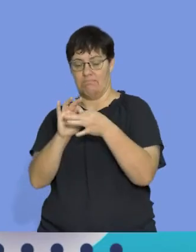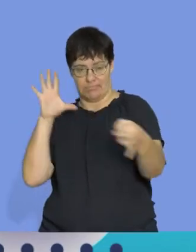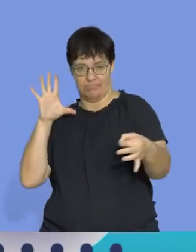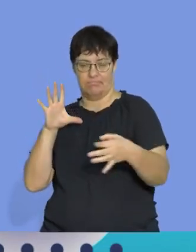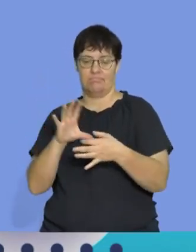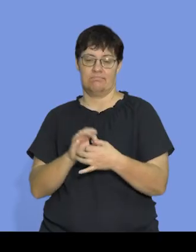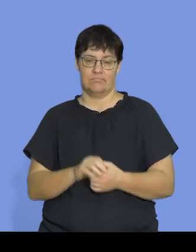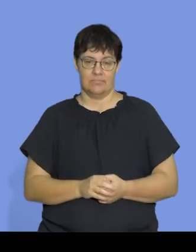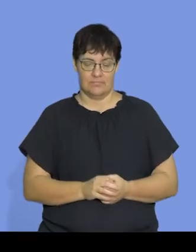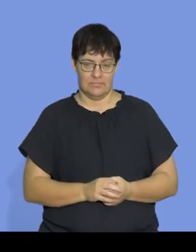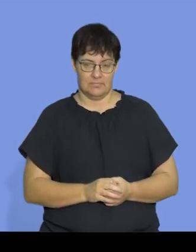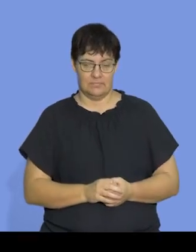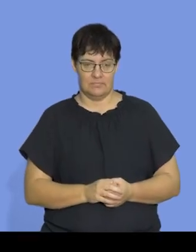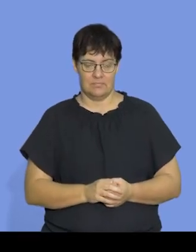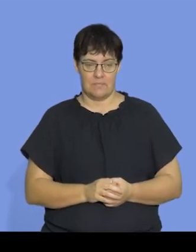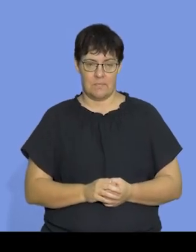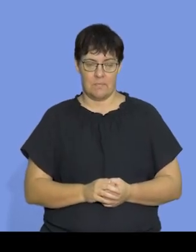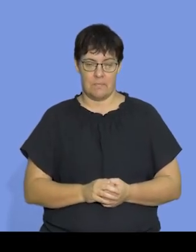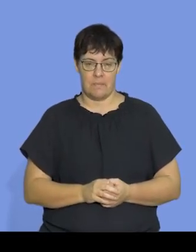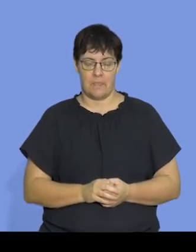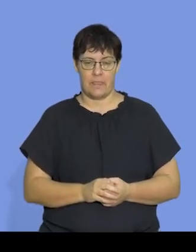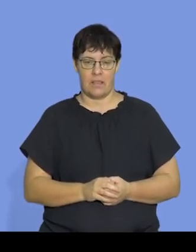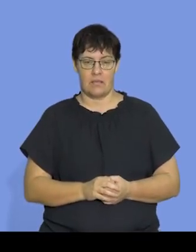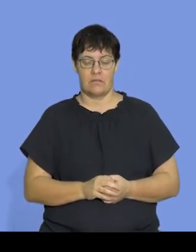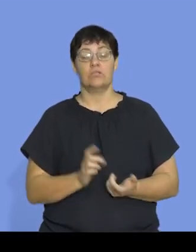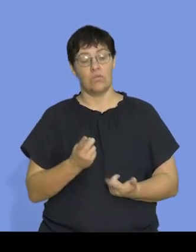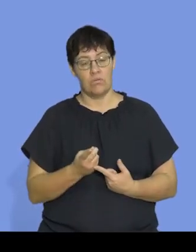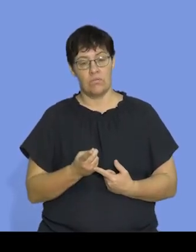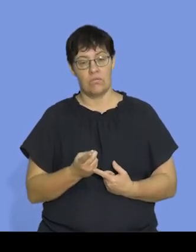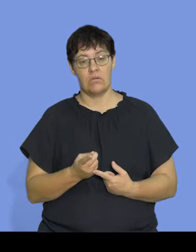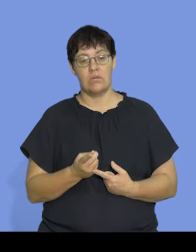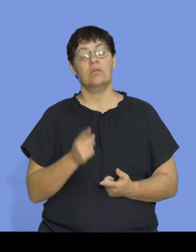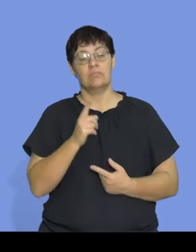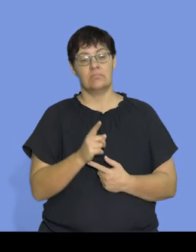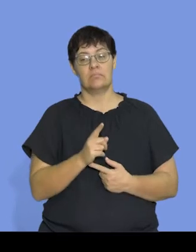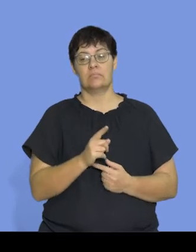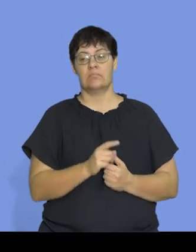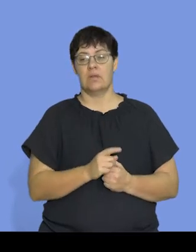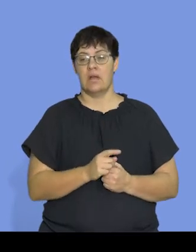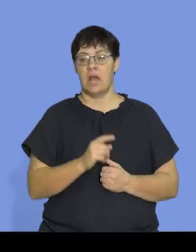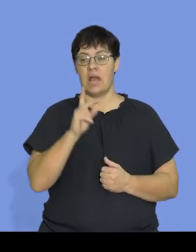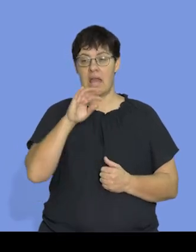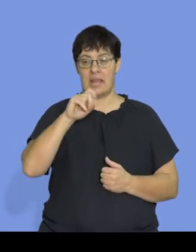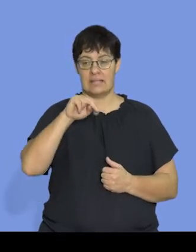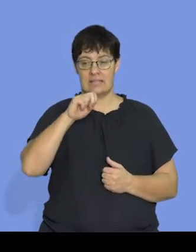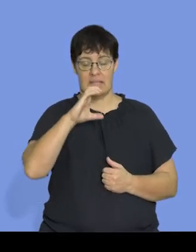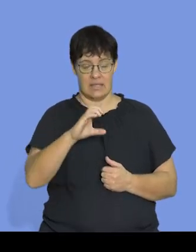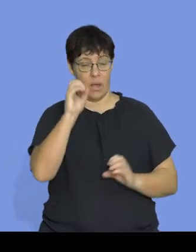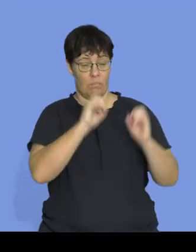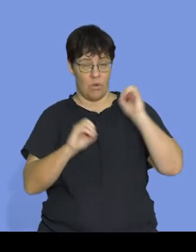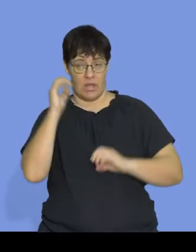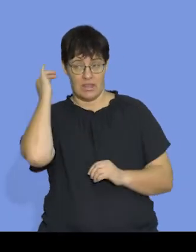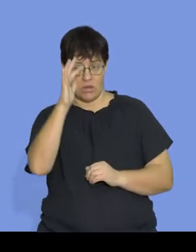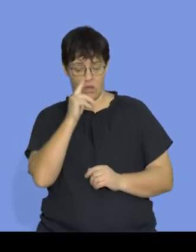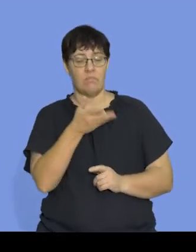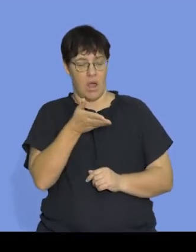existing bonds, right? So all substances, according to the kinetic molecular theory, they actually have or possess